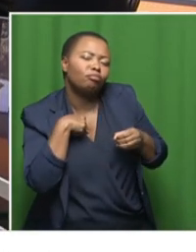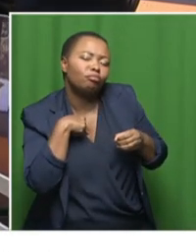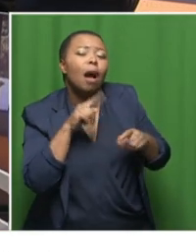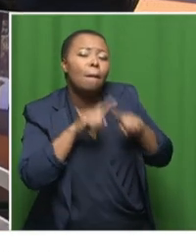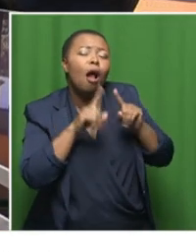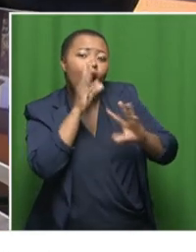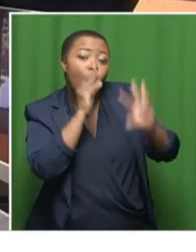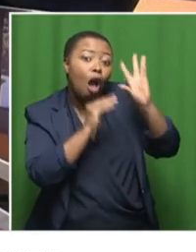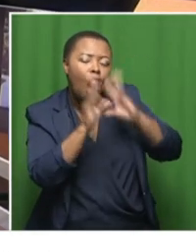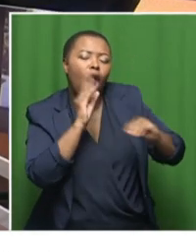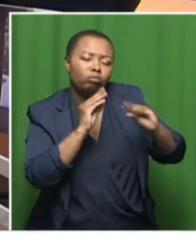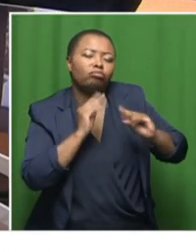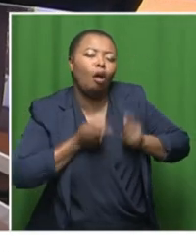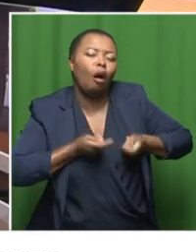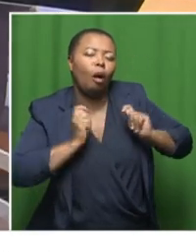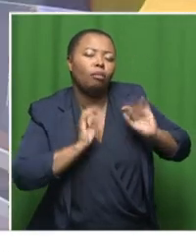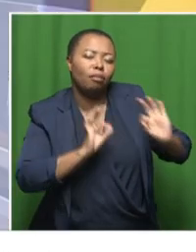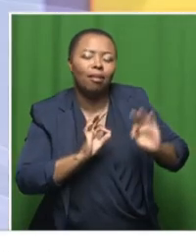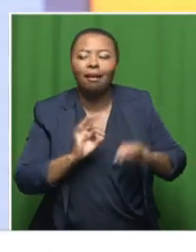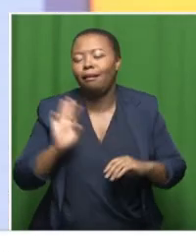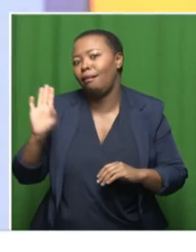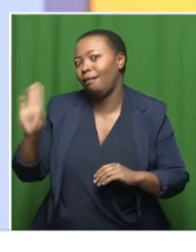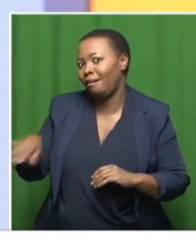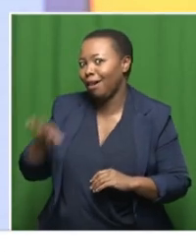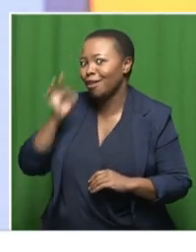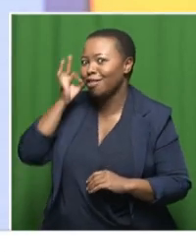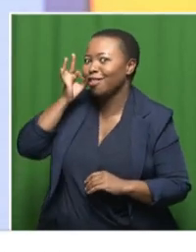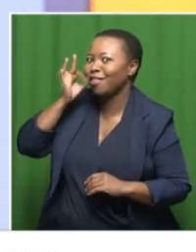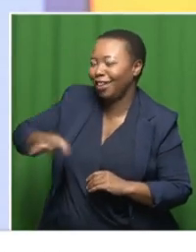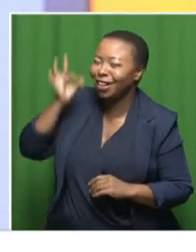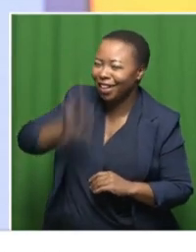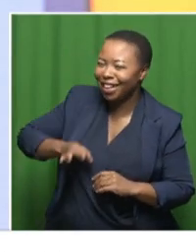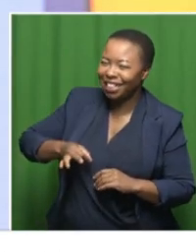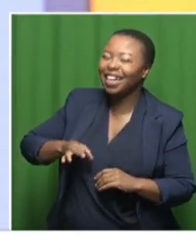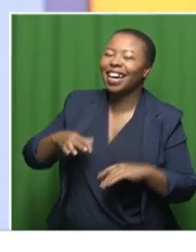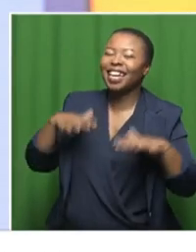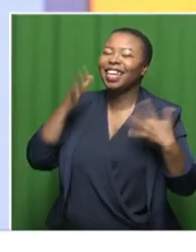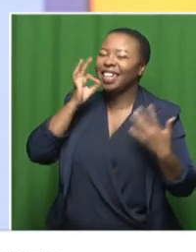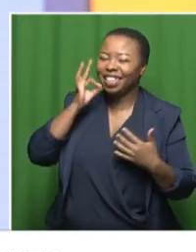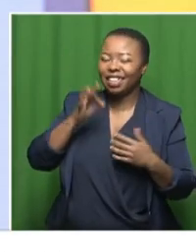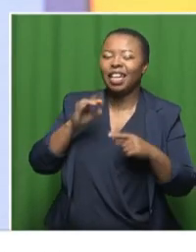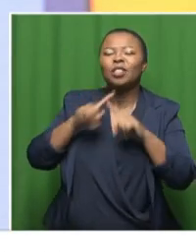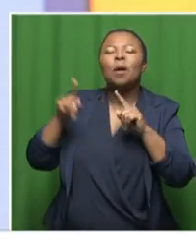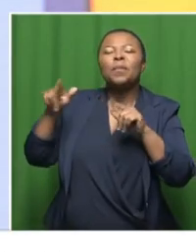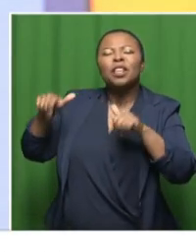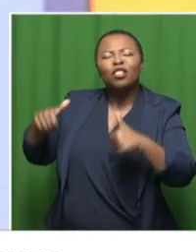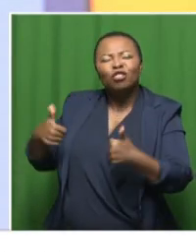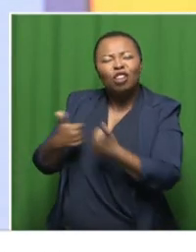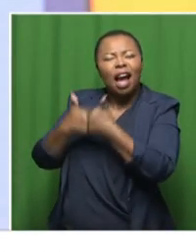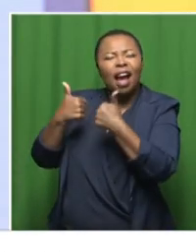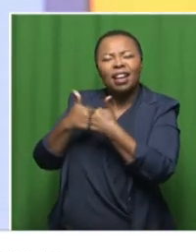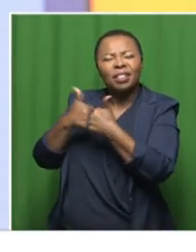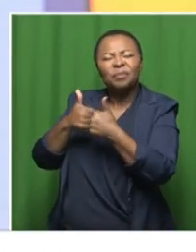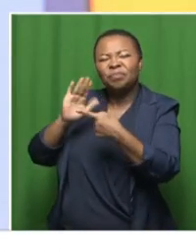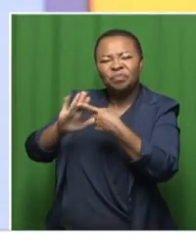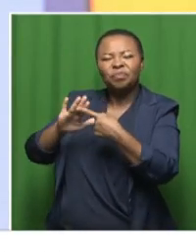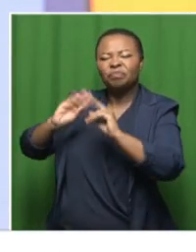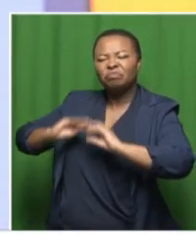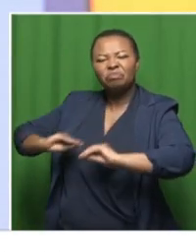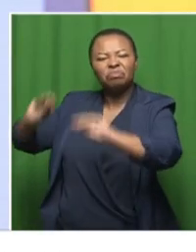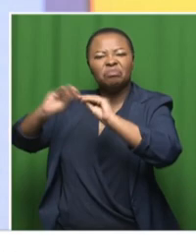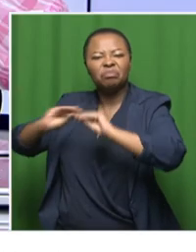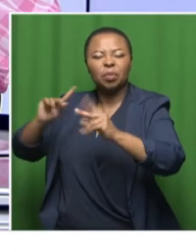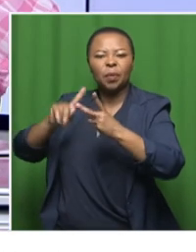learning to cope with it. Oh, man. Mm. How cute is that? So, Michelle, tell me, what's the most challenging aspect of educating and entertaining